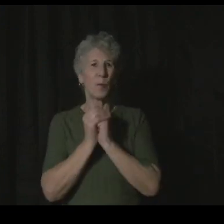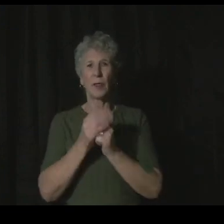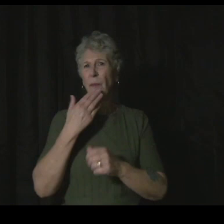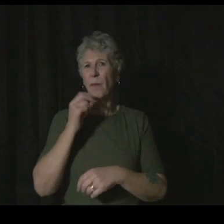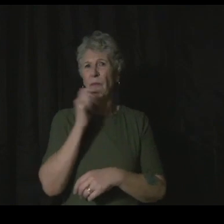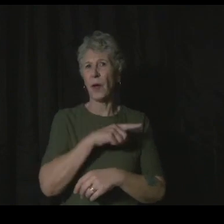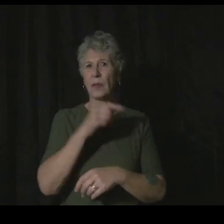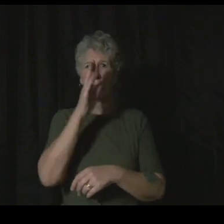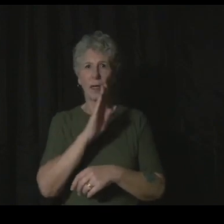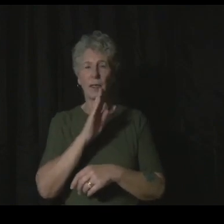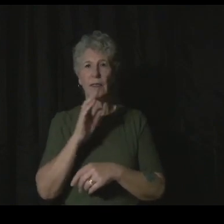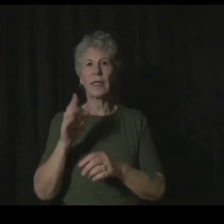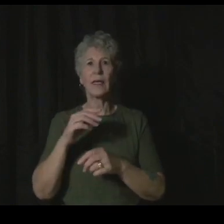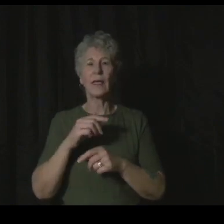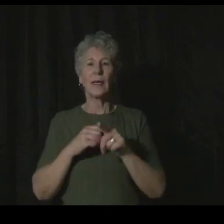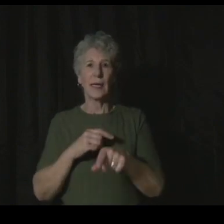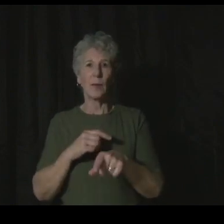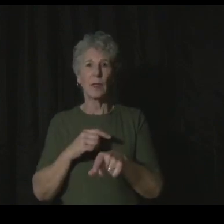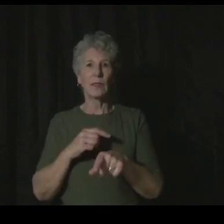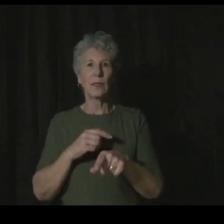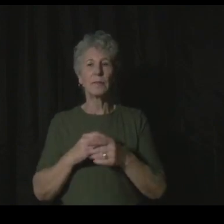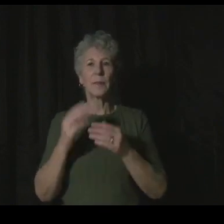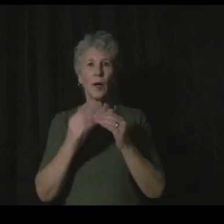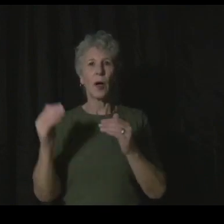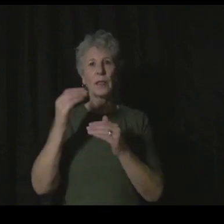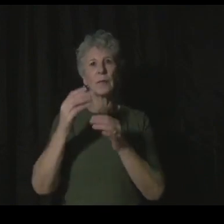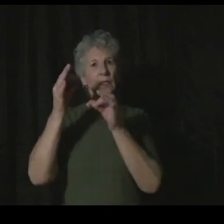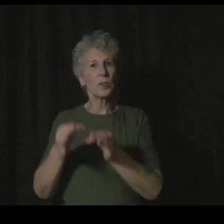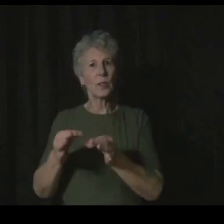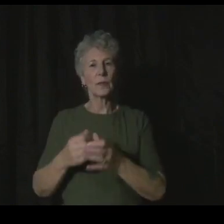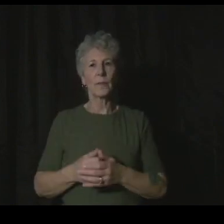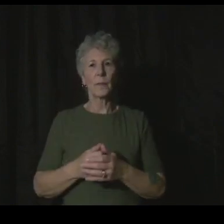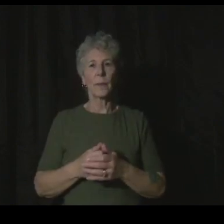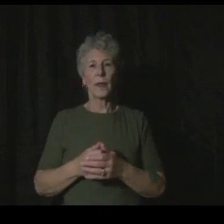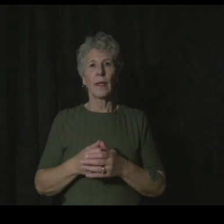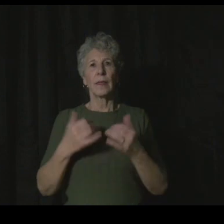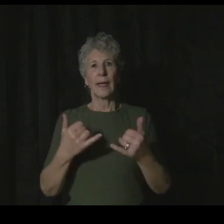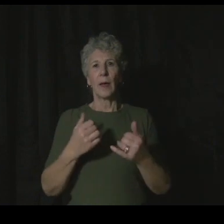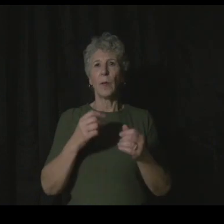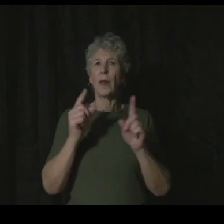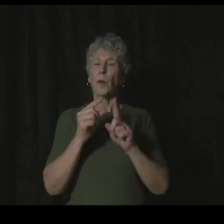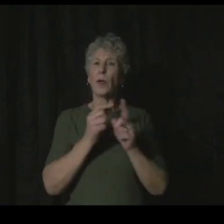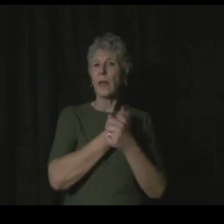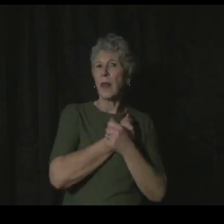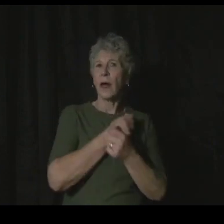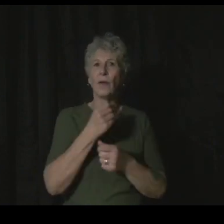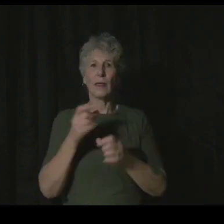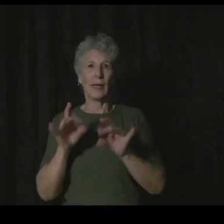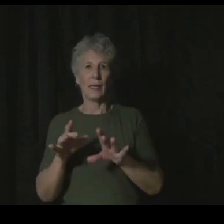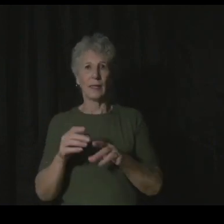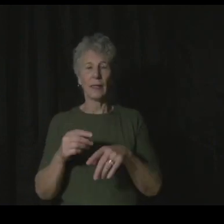eventually judged. And so I need to handle this phrase, love and hate. Has this ever bothered you